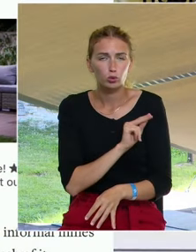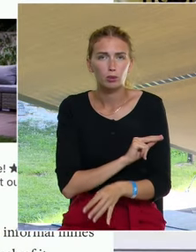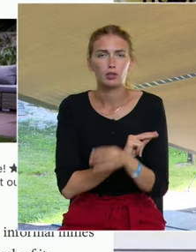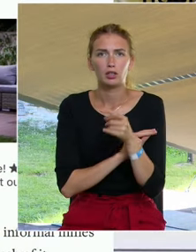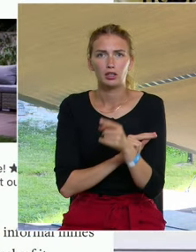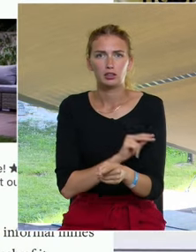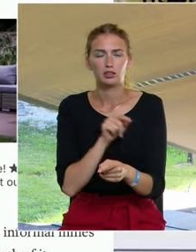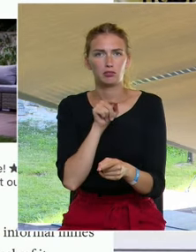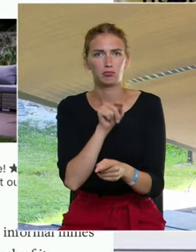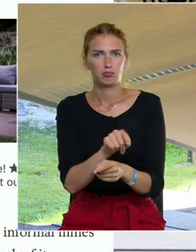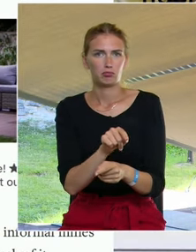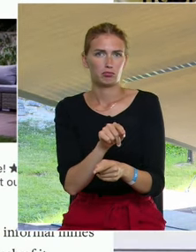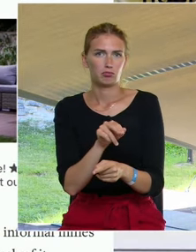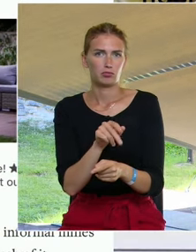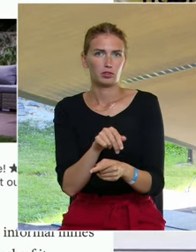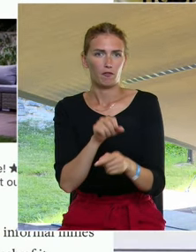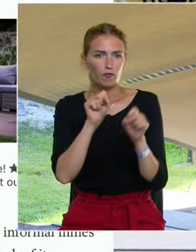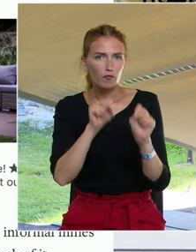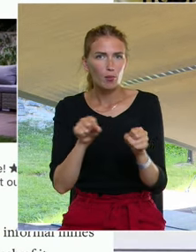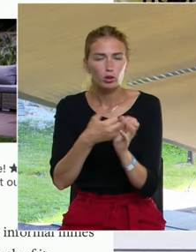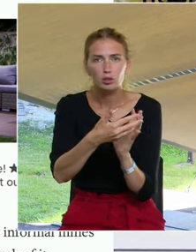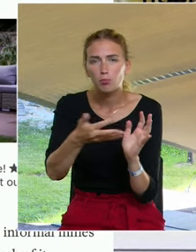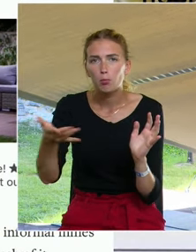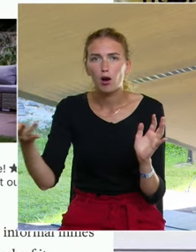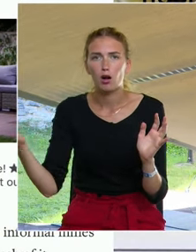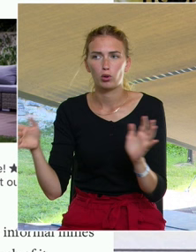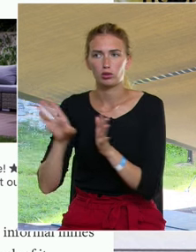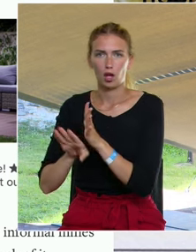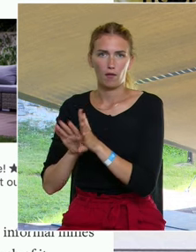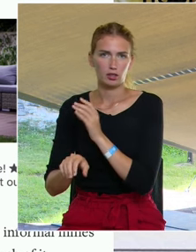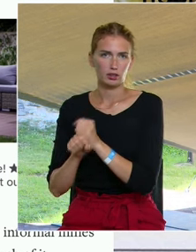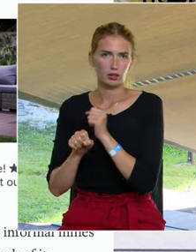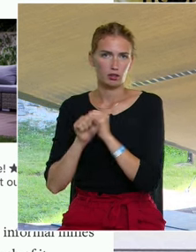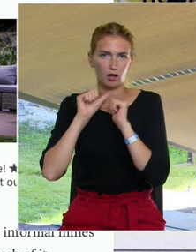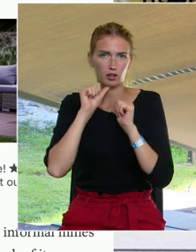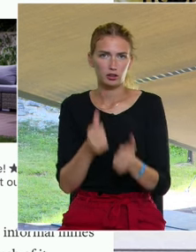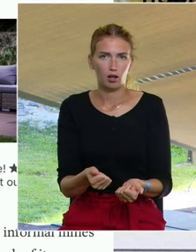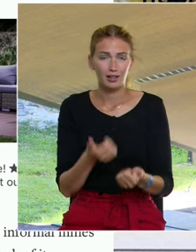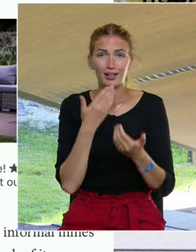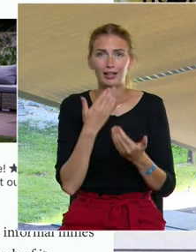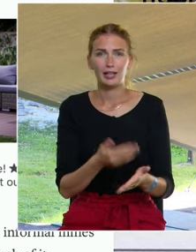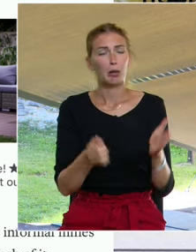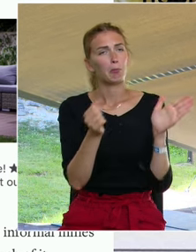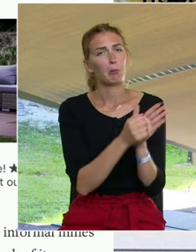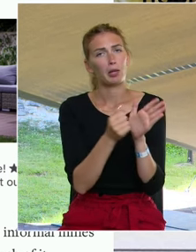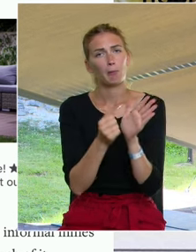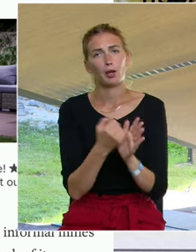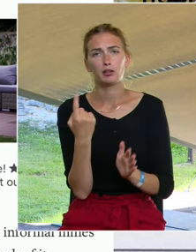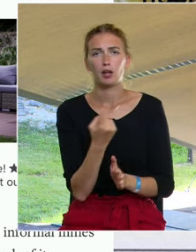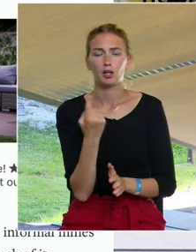be able to own otherwise, which is not only pictures, but like something